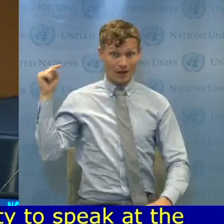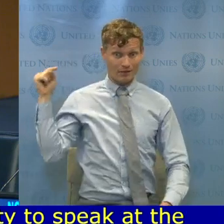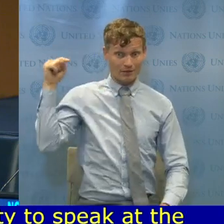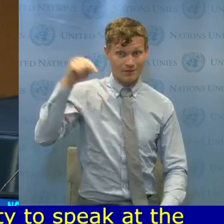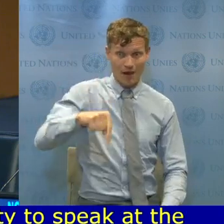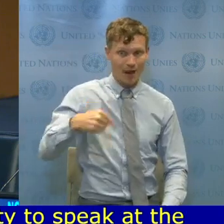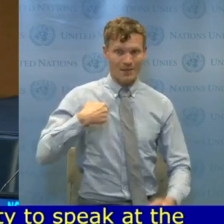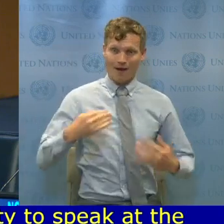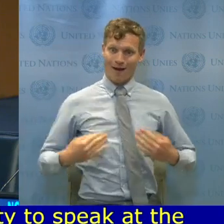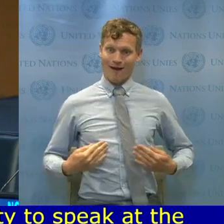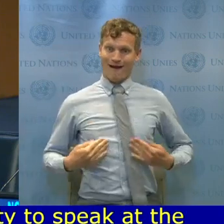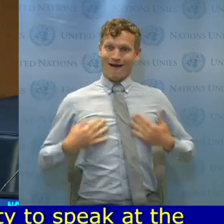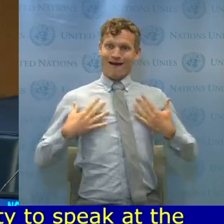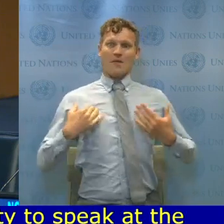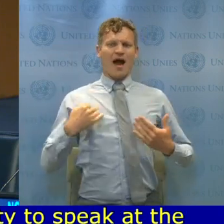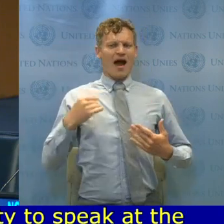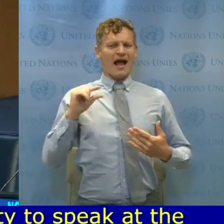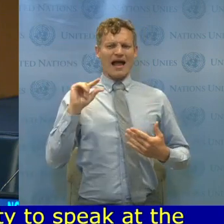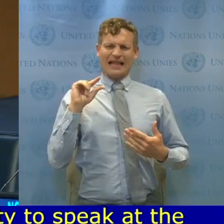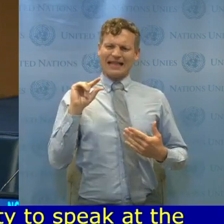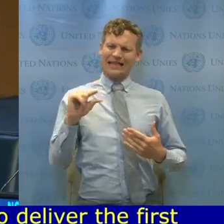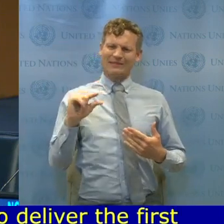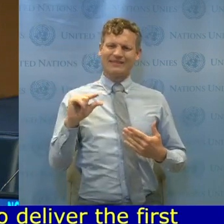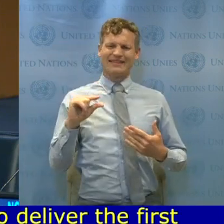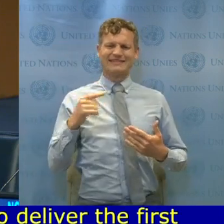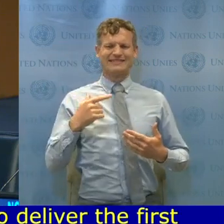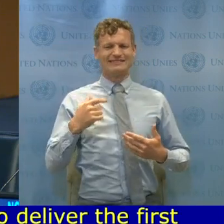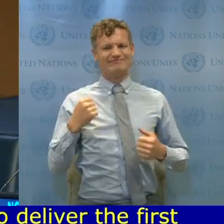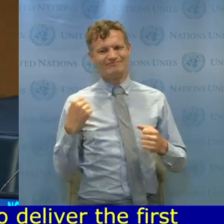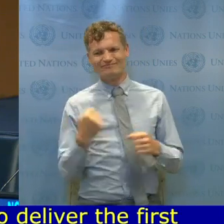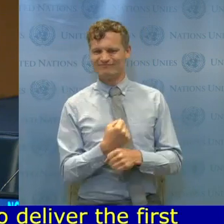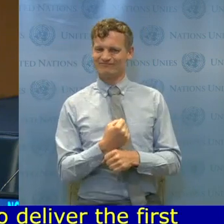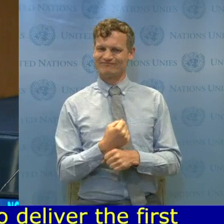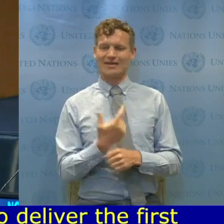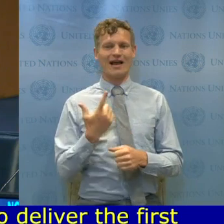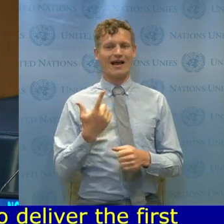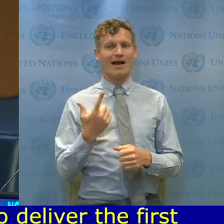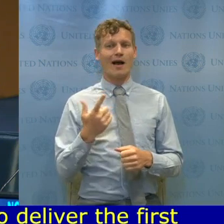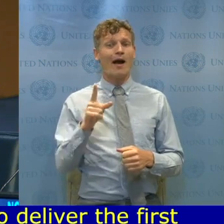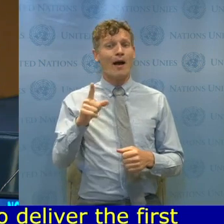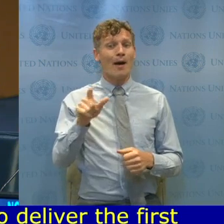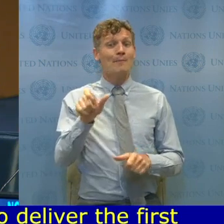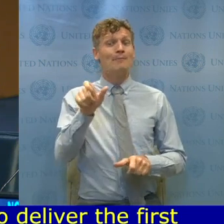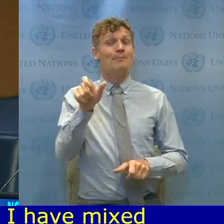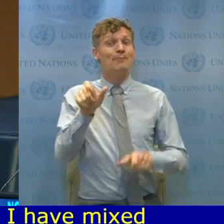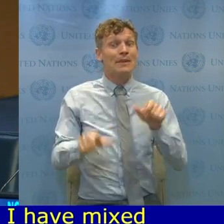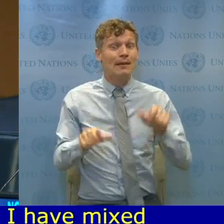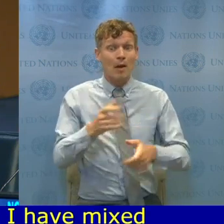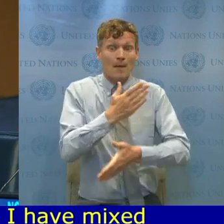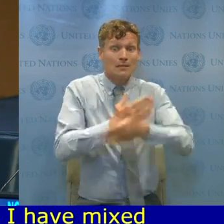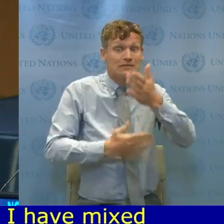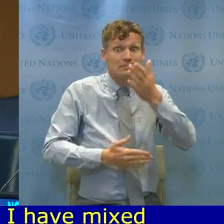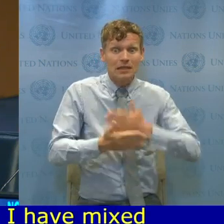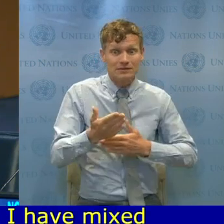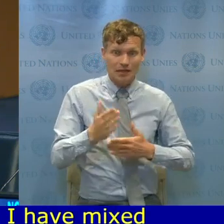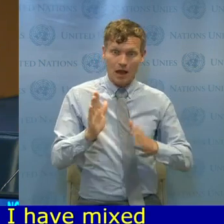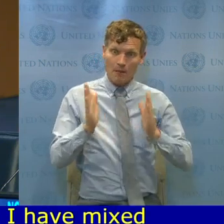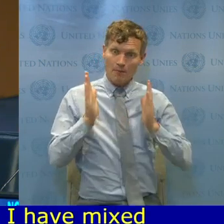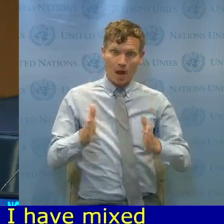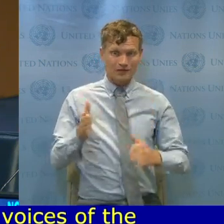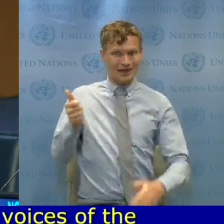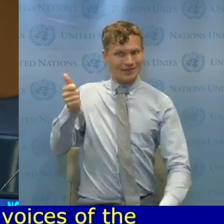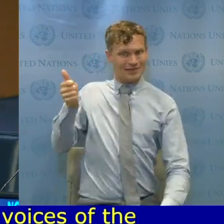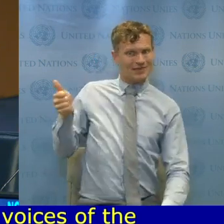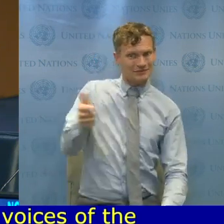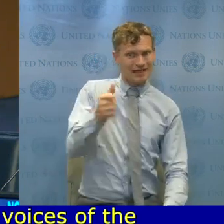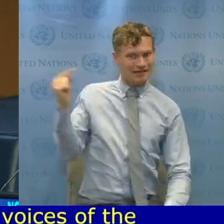it. Because the voices of the person with disabilities must be expressed and presented by the person with disabilities themselves,